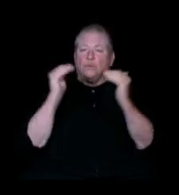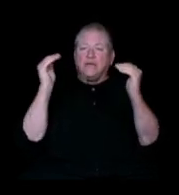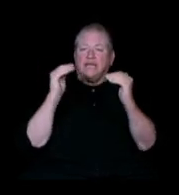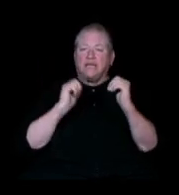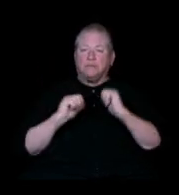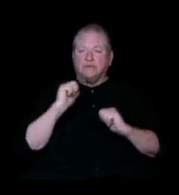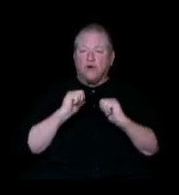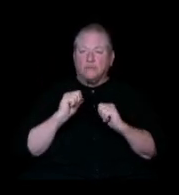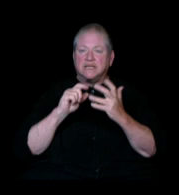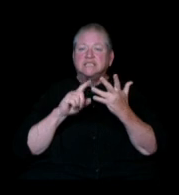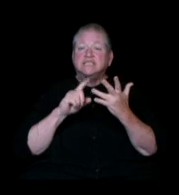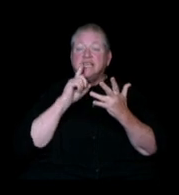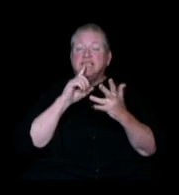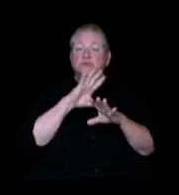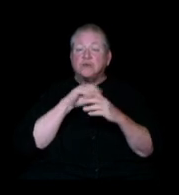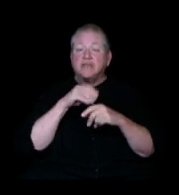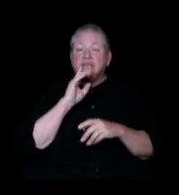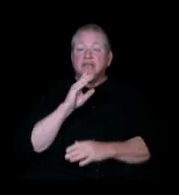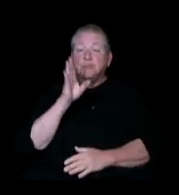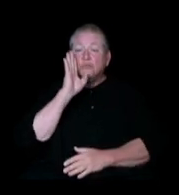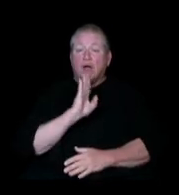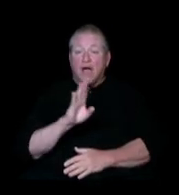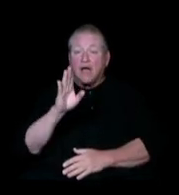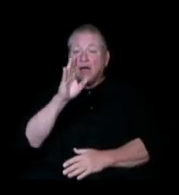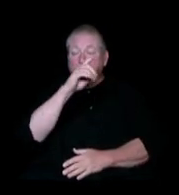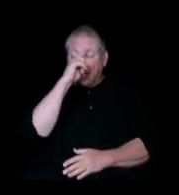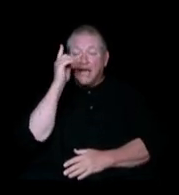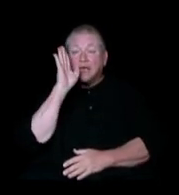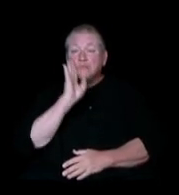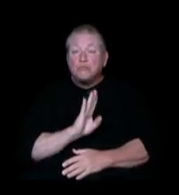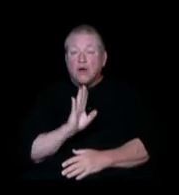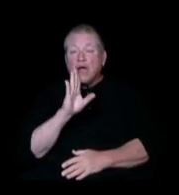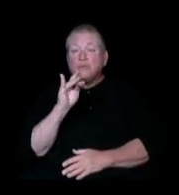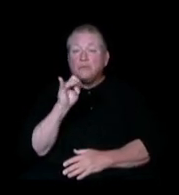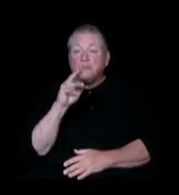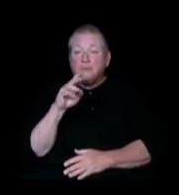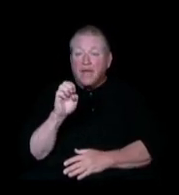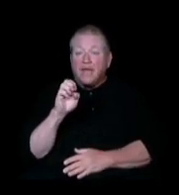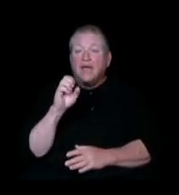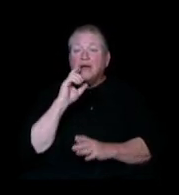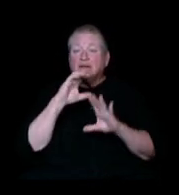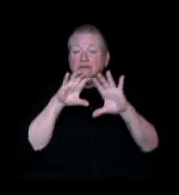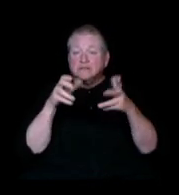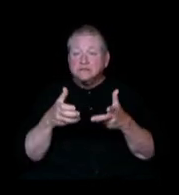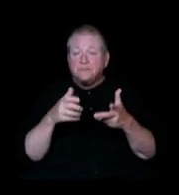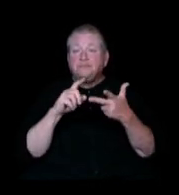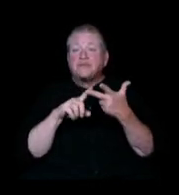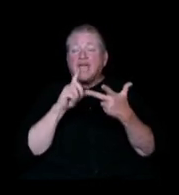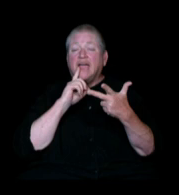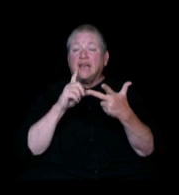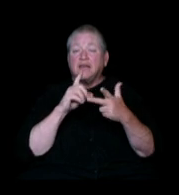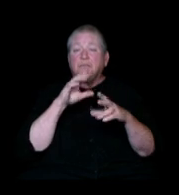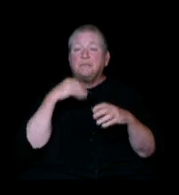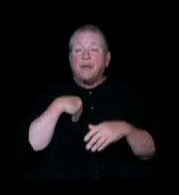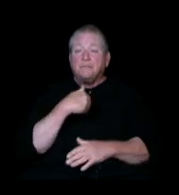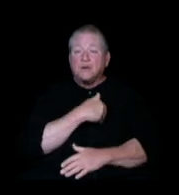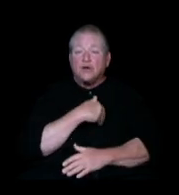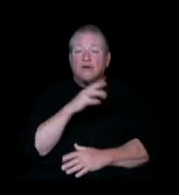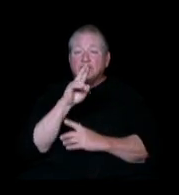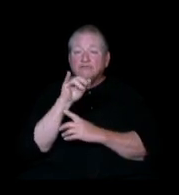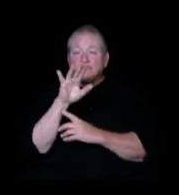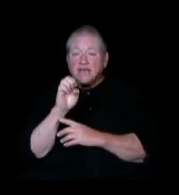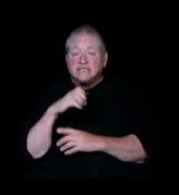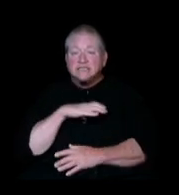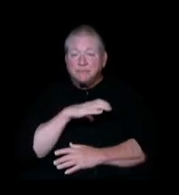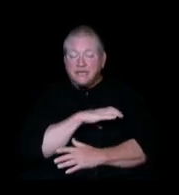faculty advisor to the Black and Brown Male Success Collective, an organizer of the campus-wide dialogue series on race, and a member of